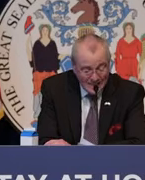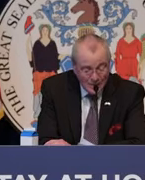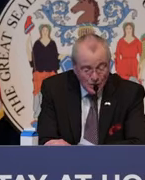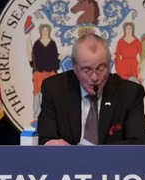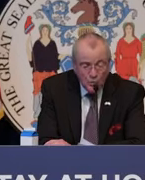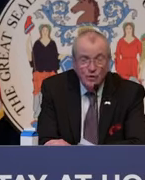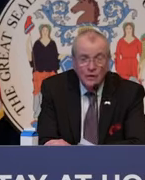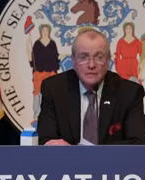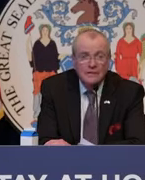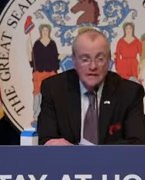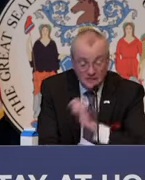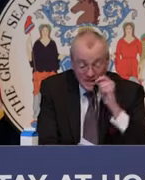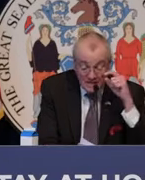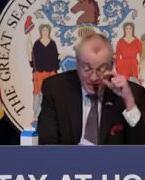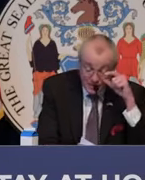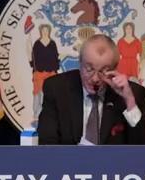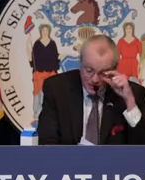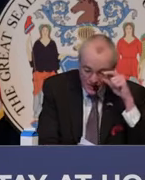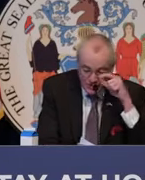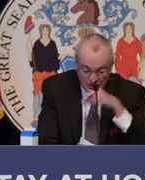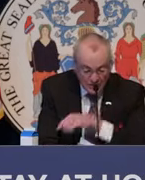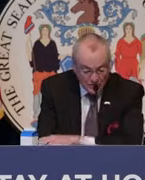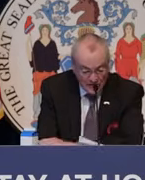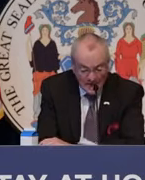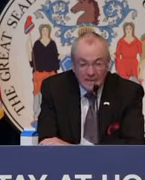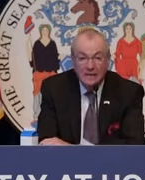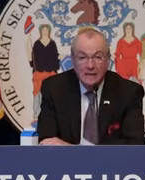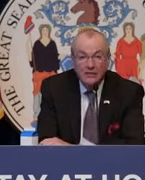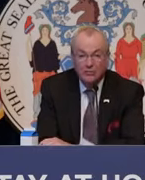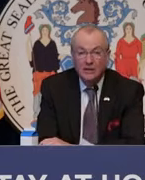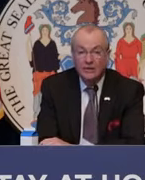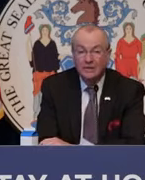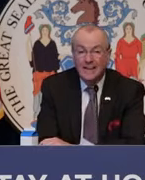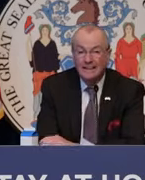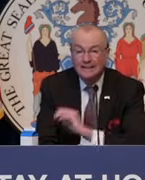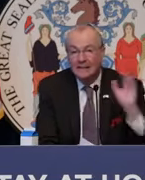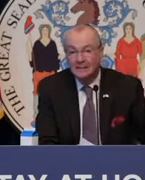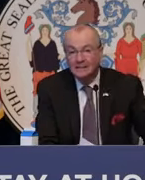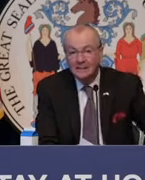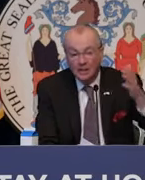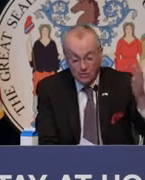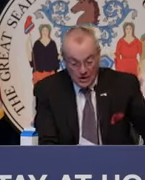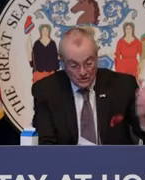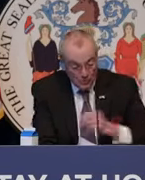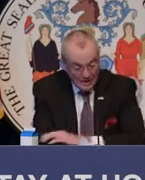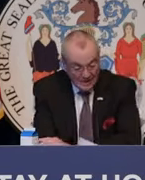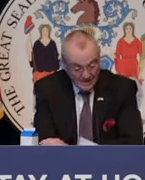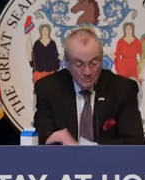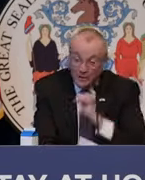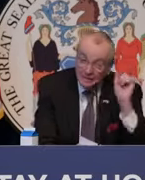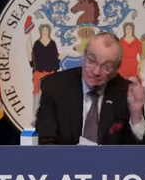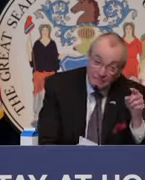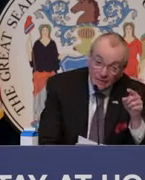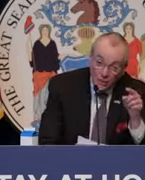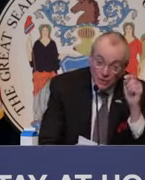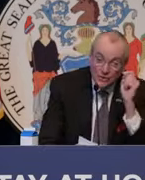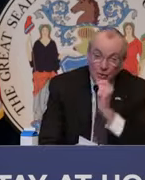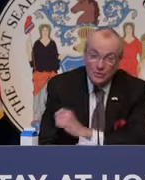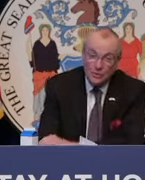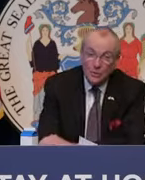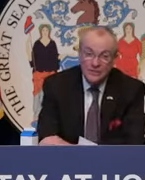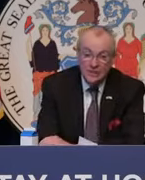179 new COVID-19 hospitalizations yesterday and 389 across the weekend, but